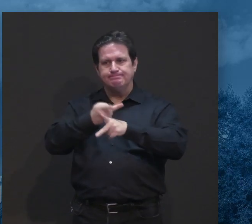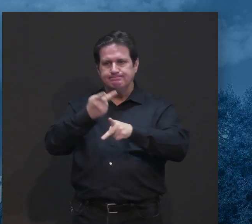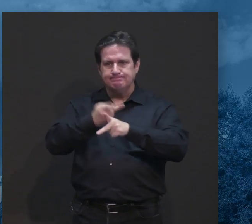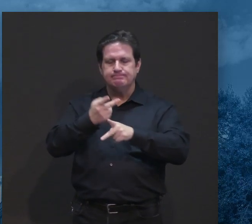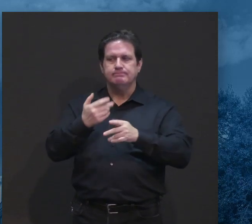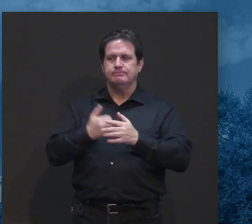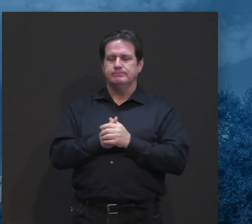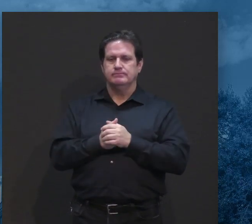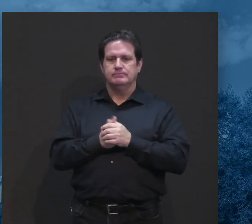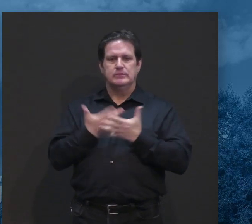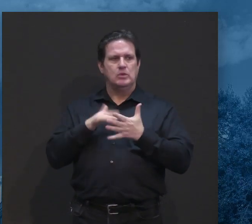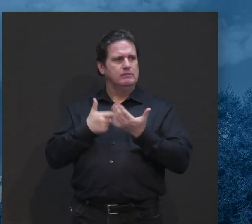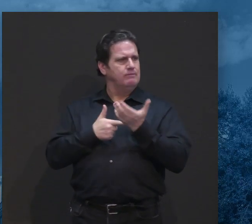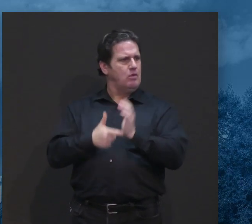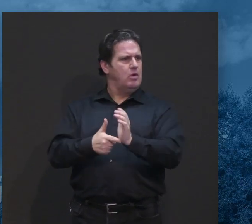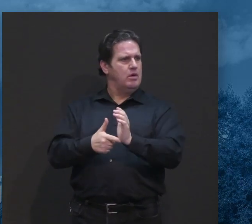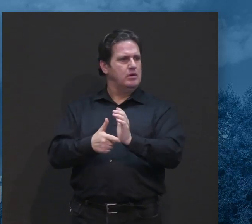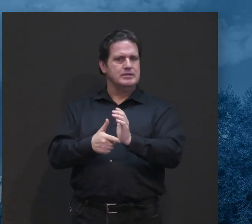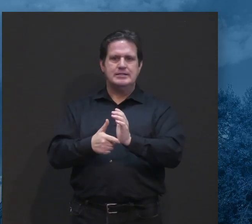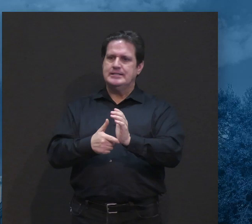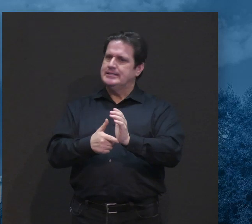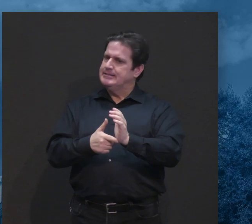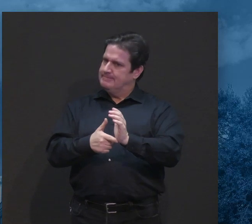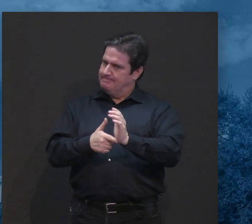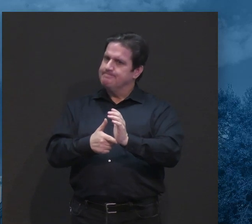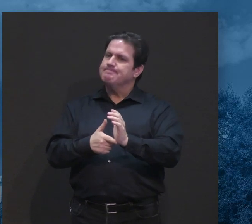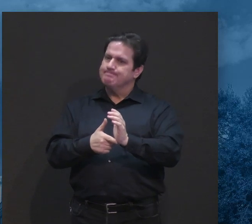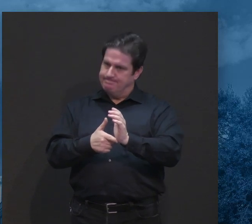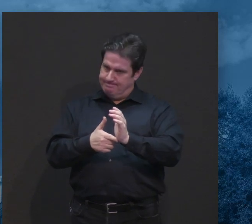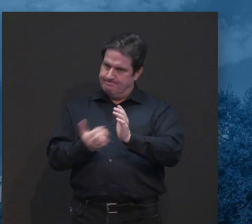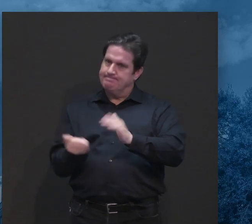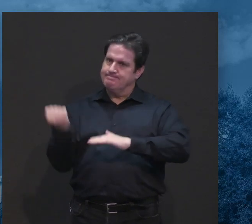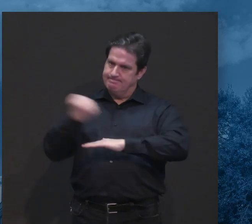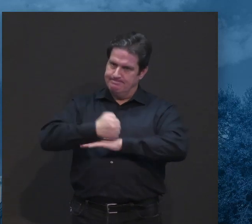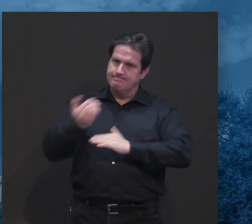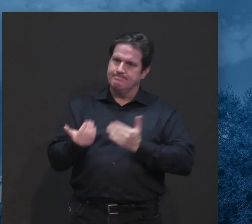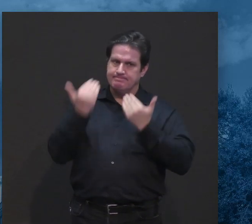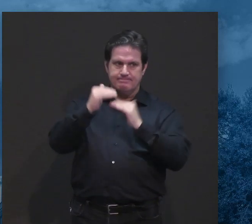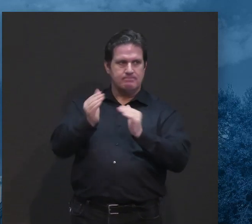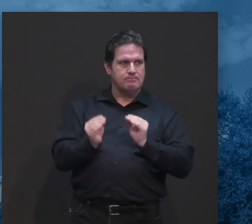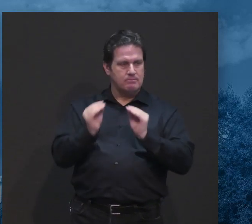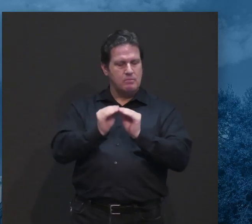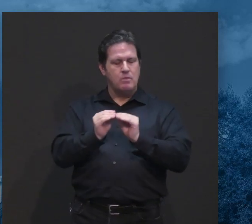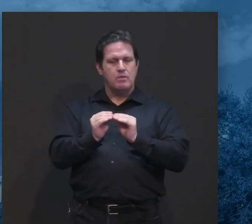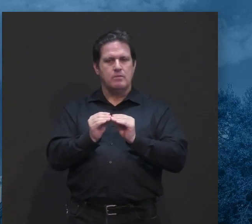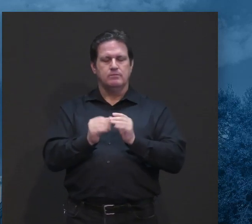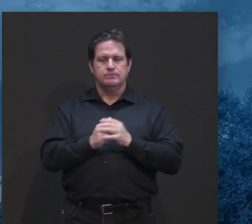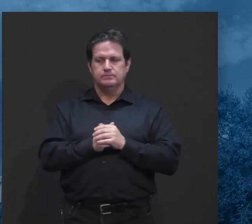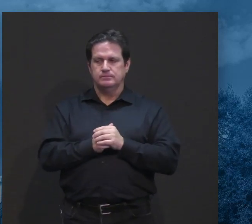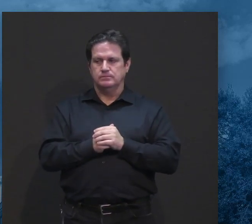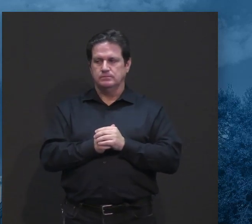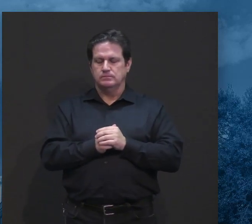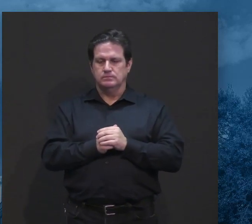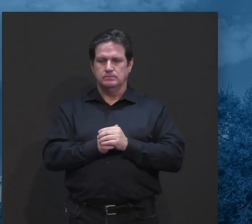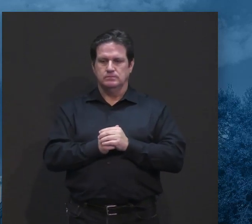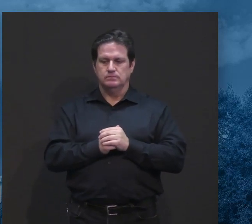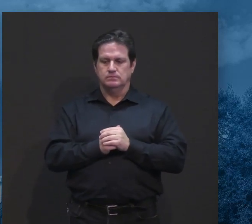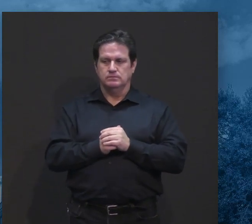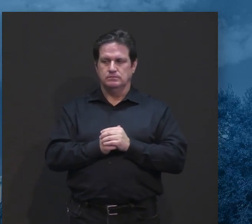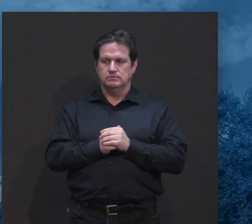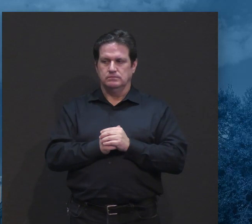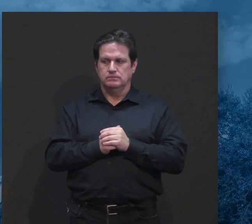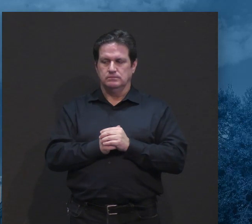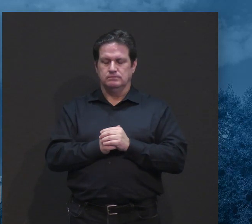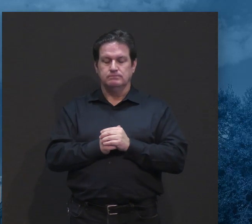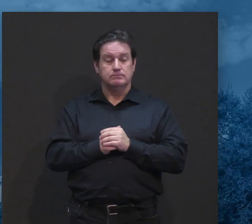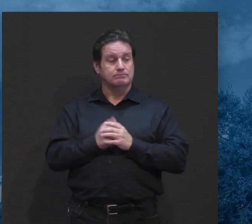that you don't force our hand to force us to do things that are even tighter restrictions than